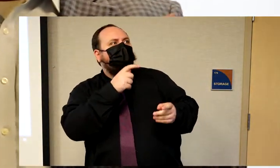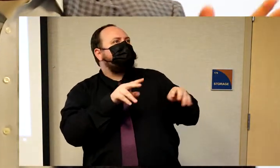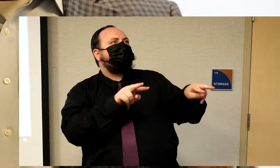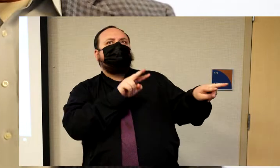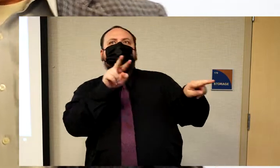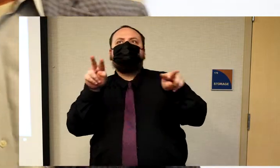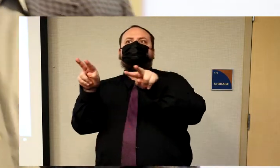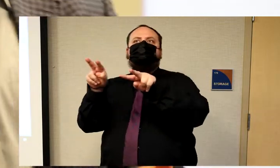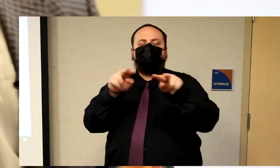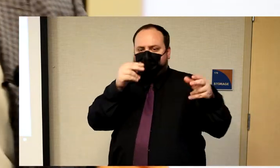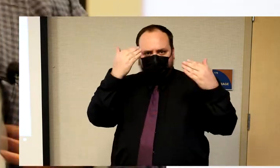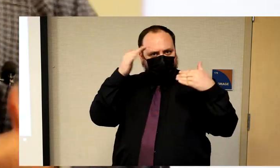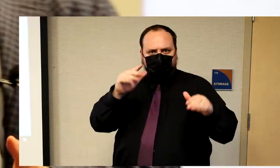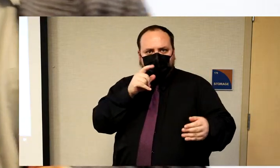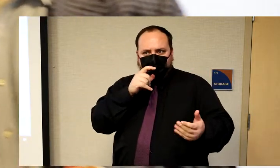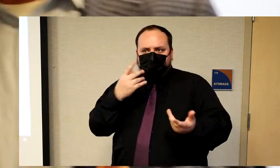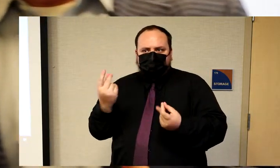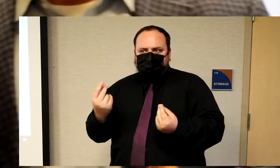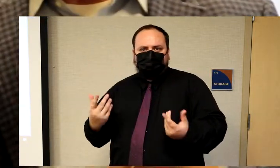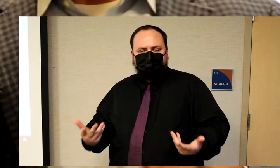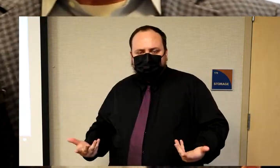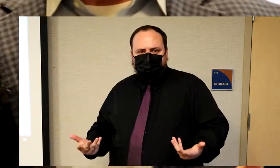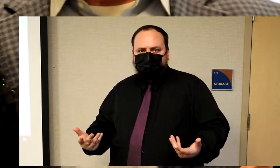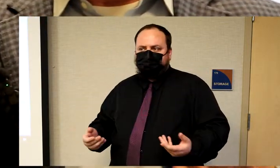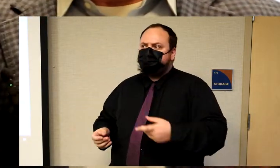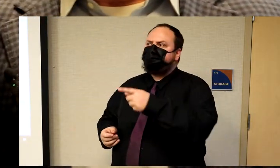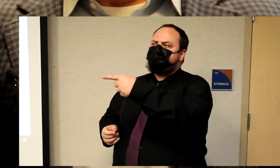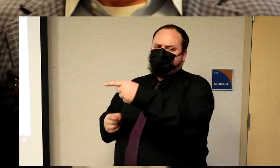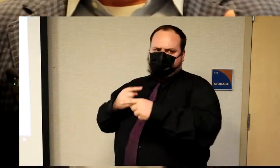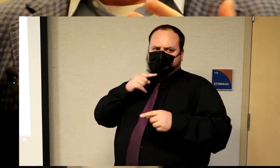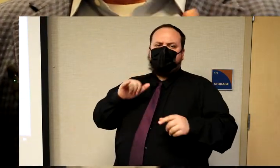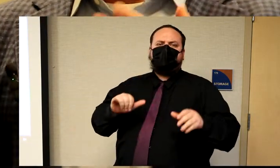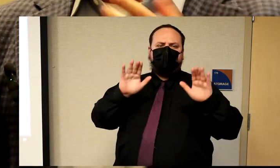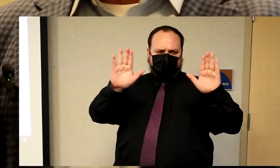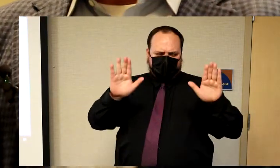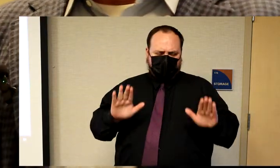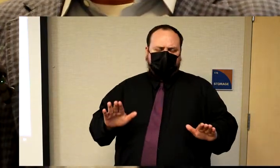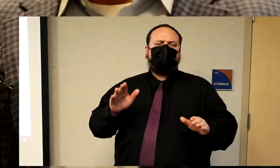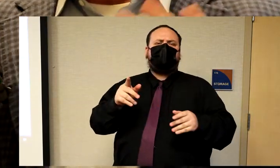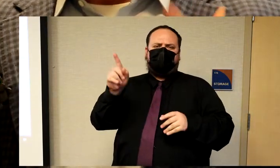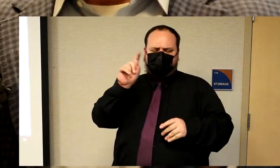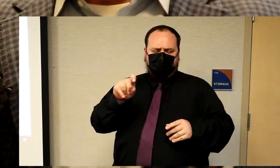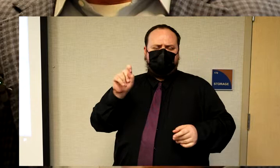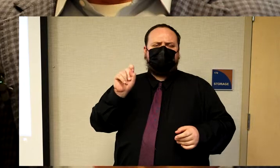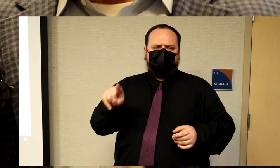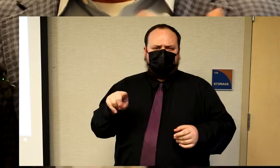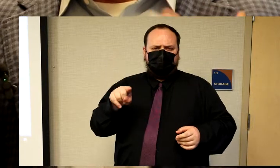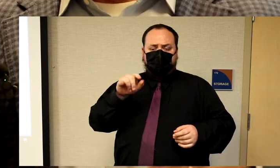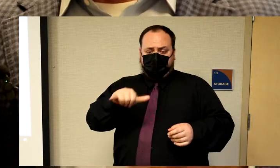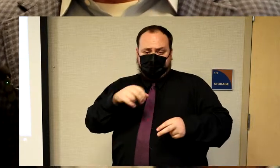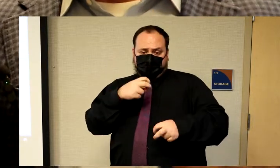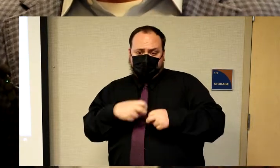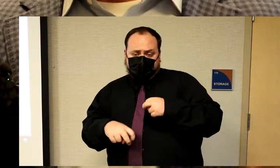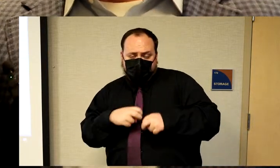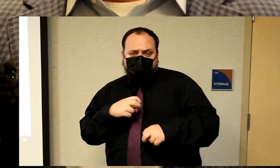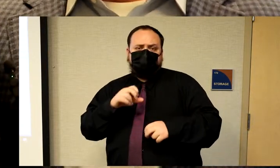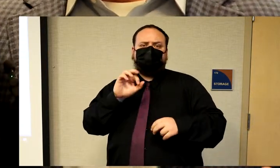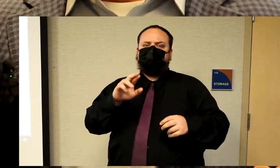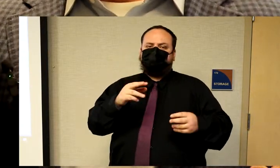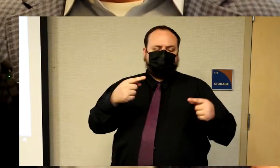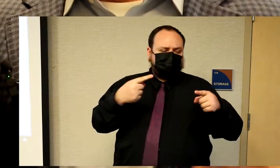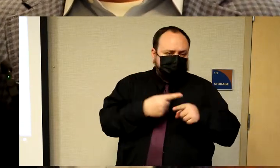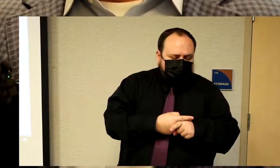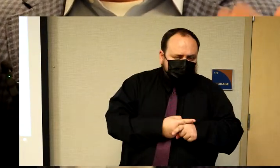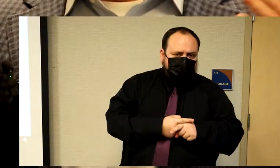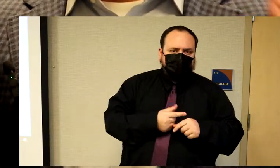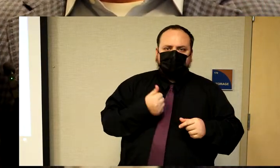question? It's a great question, and it comes up, it is a problem or an issue with any time you have staggered